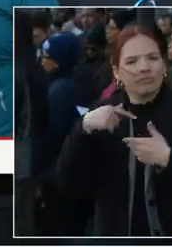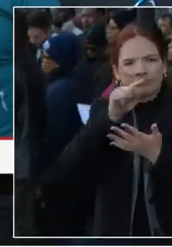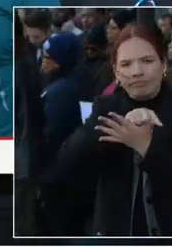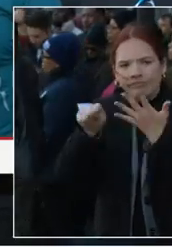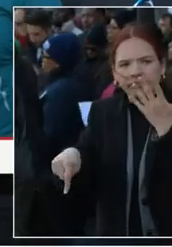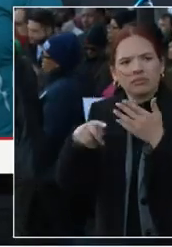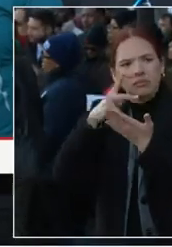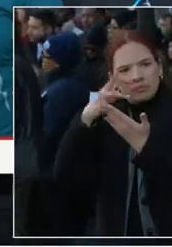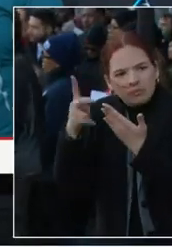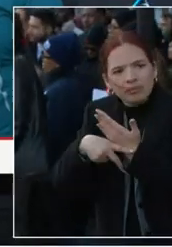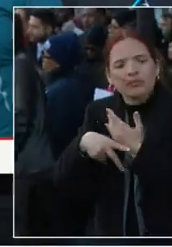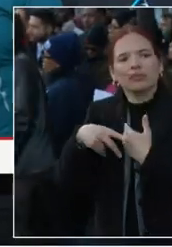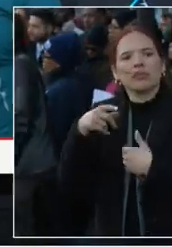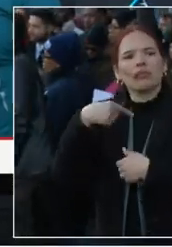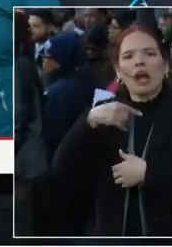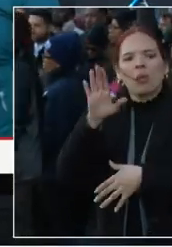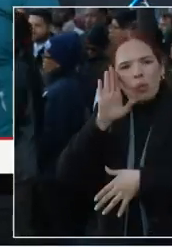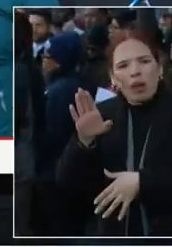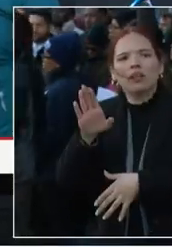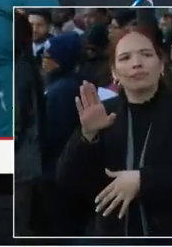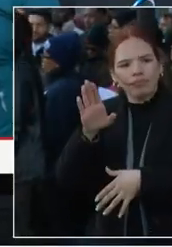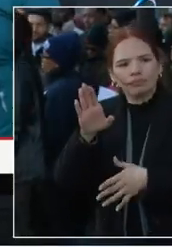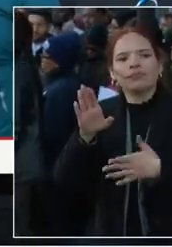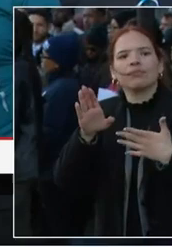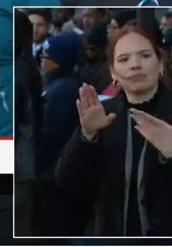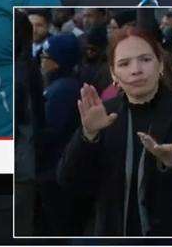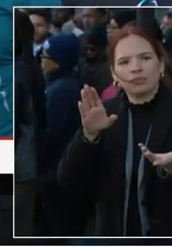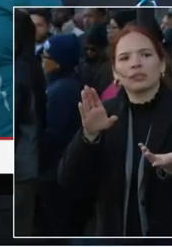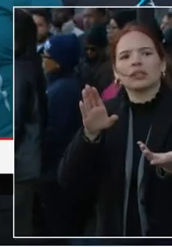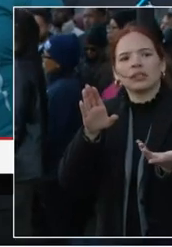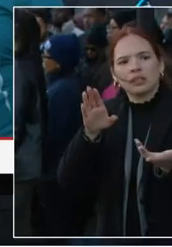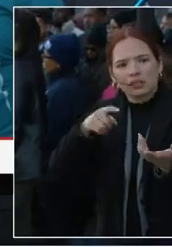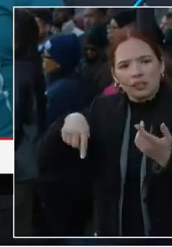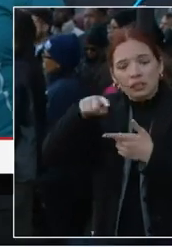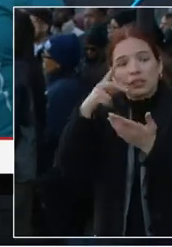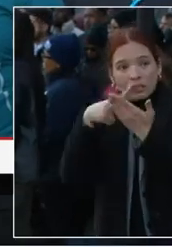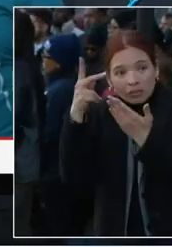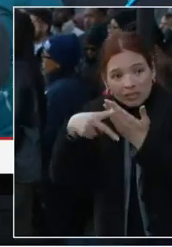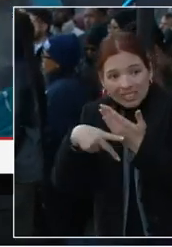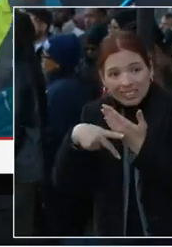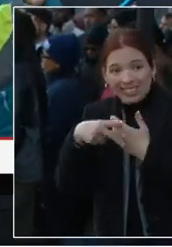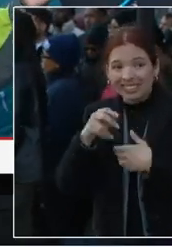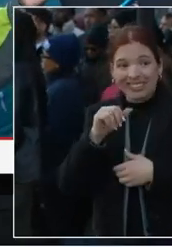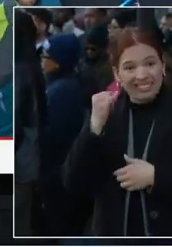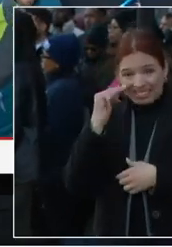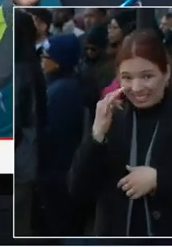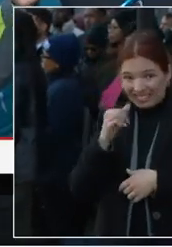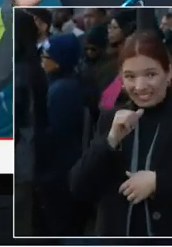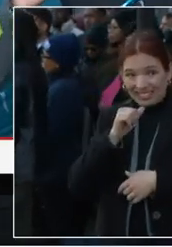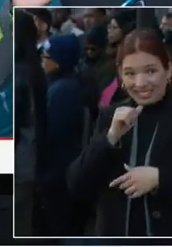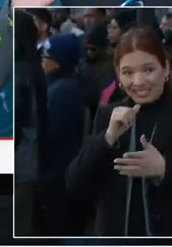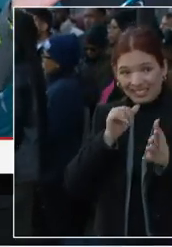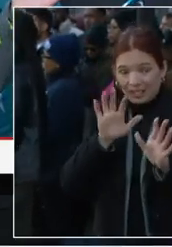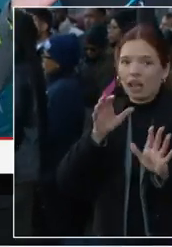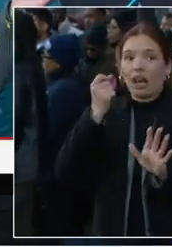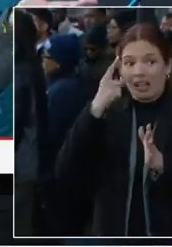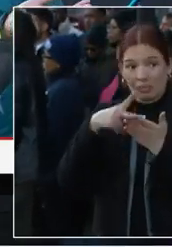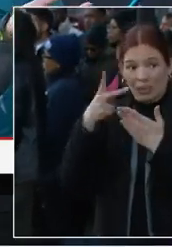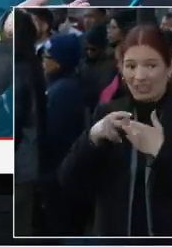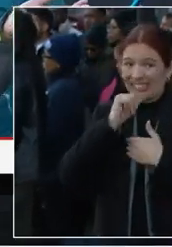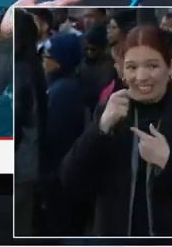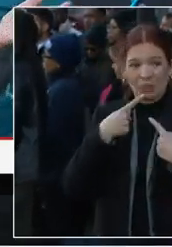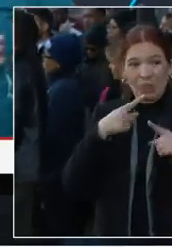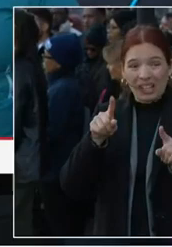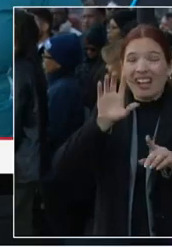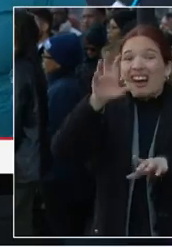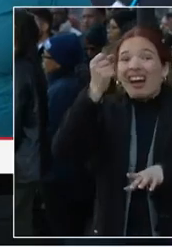to you in that space is in the areas and the programs that aren't working, and in a big sprawling government, there are some